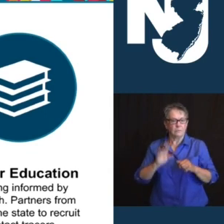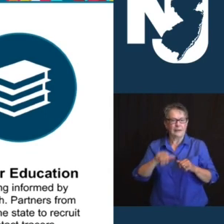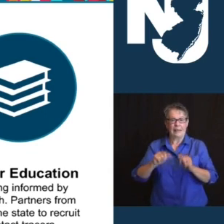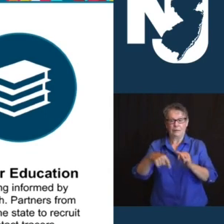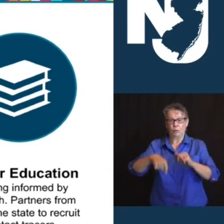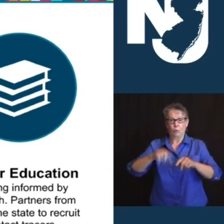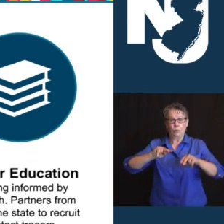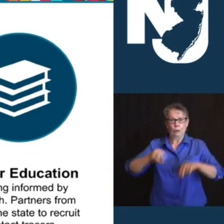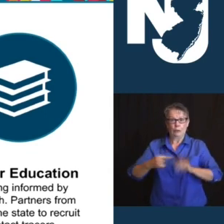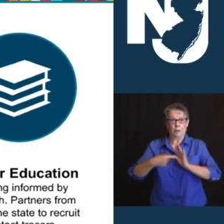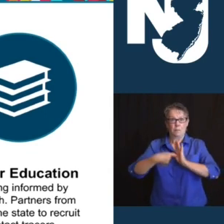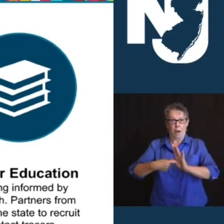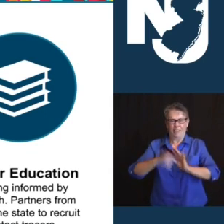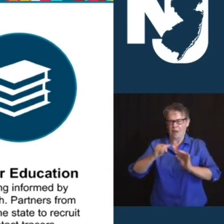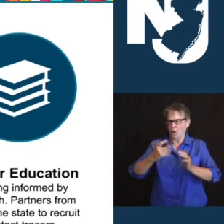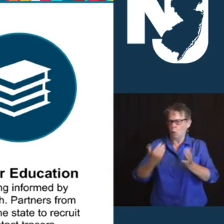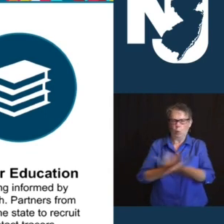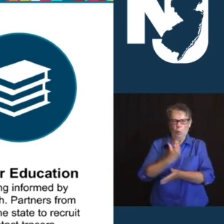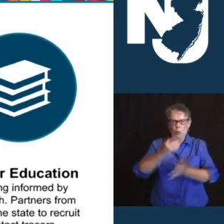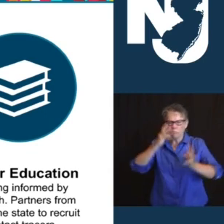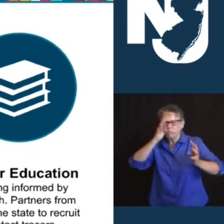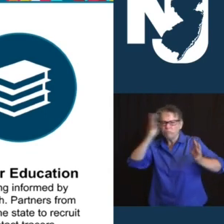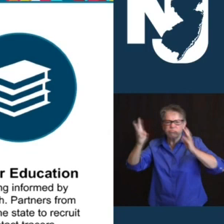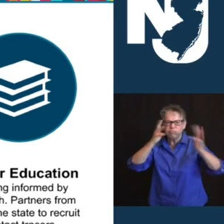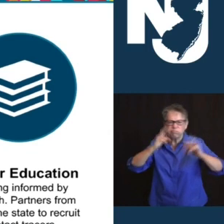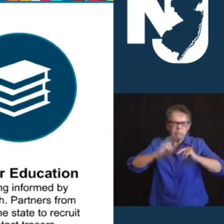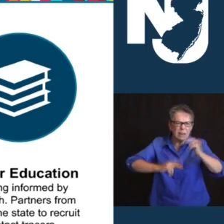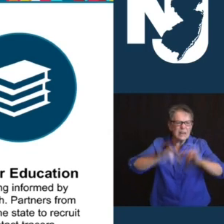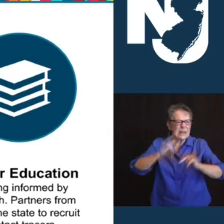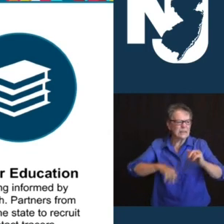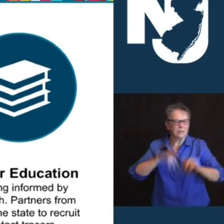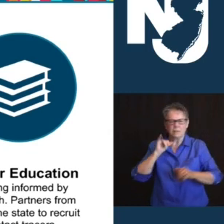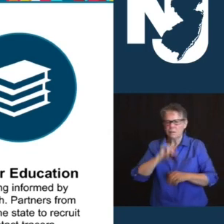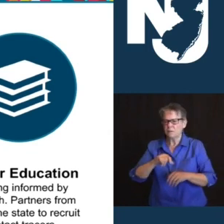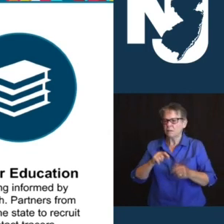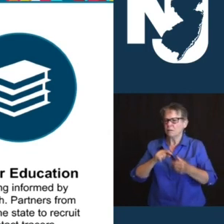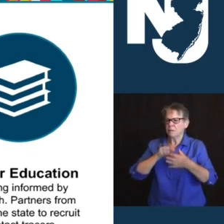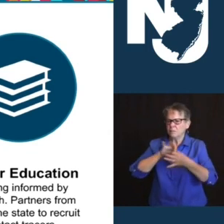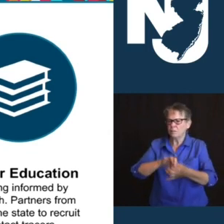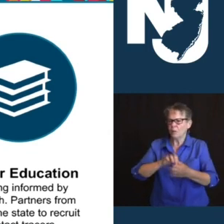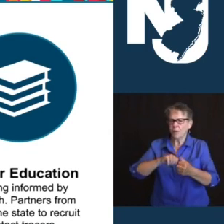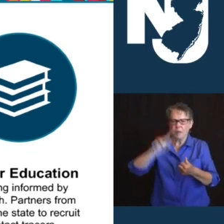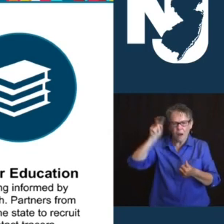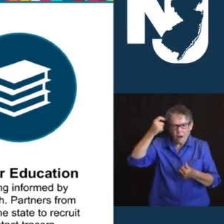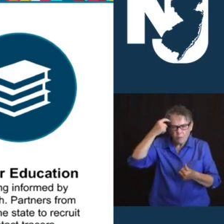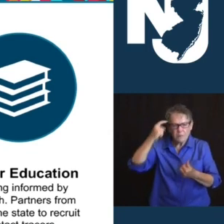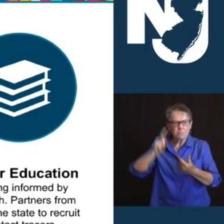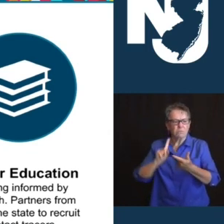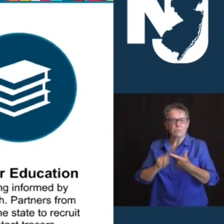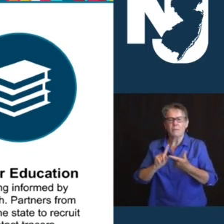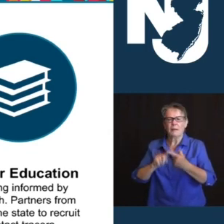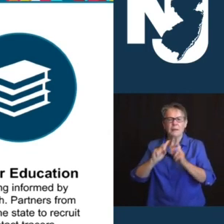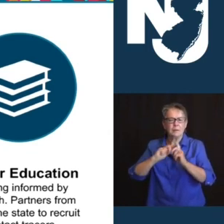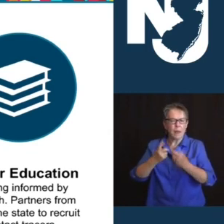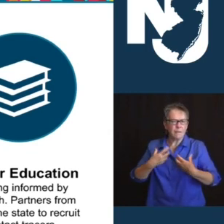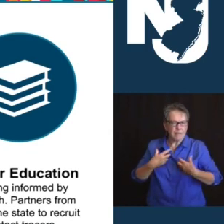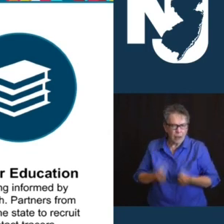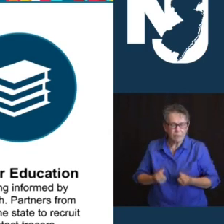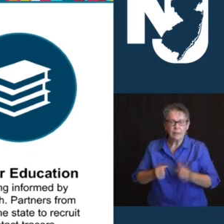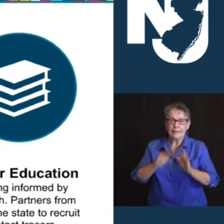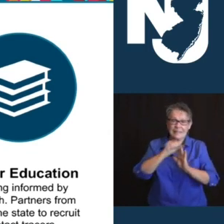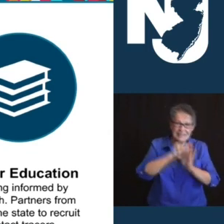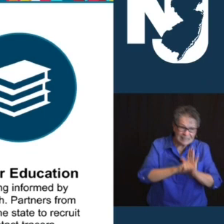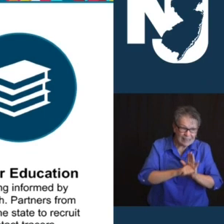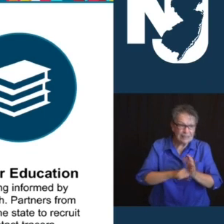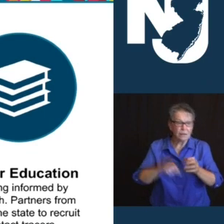state, county, and local health departments with the scholarly expertise of the Rutgers School of Public Health, the state's